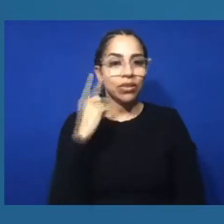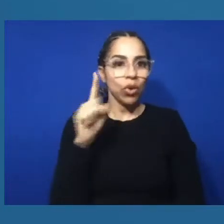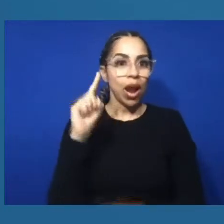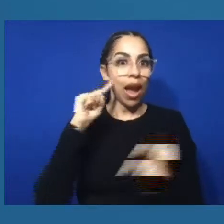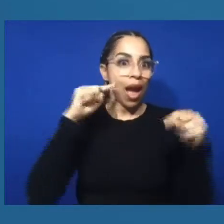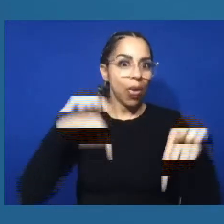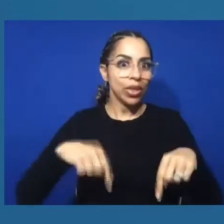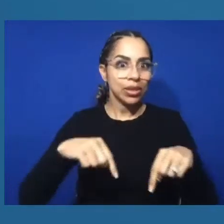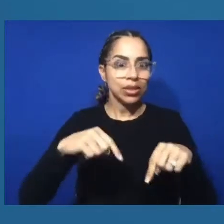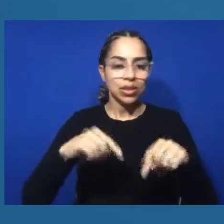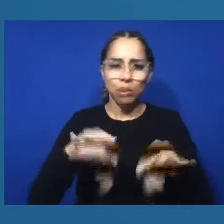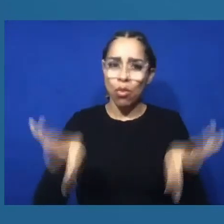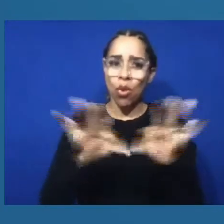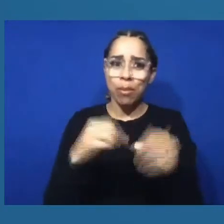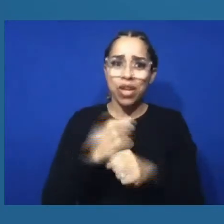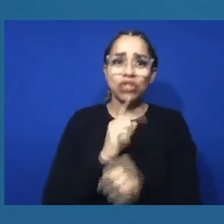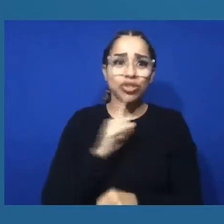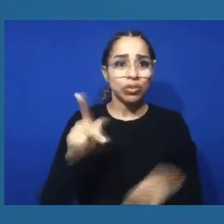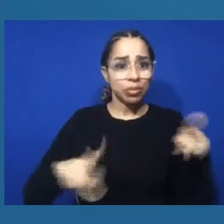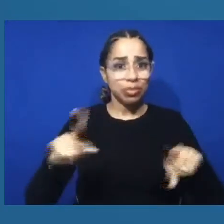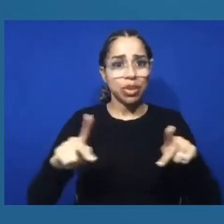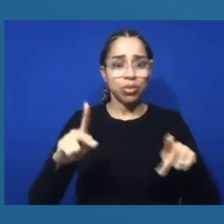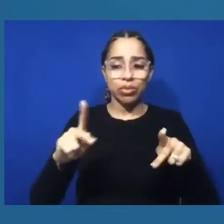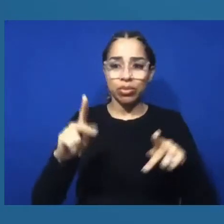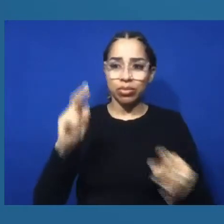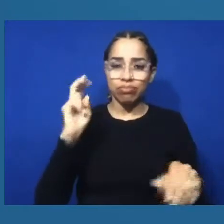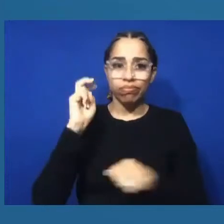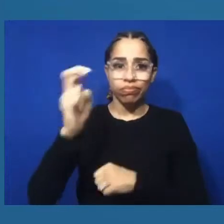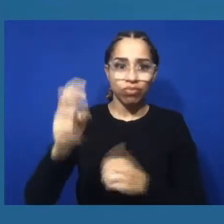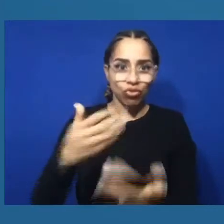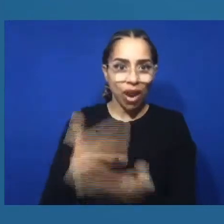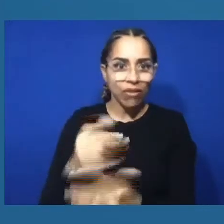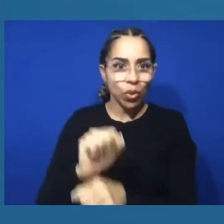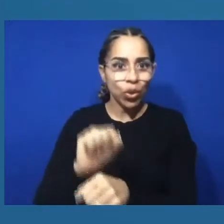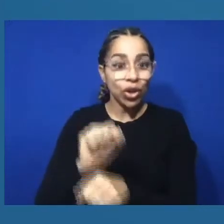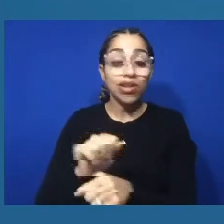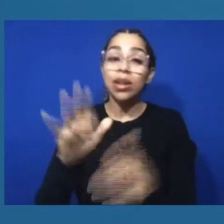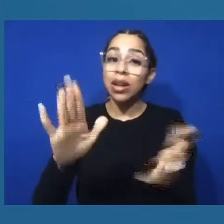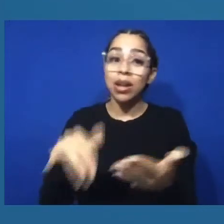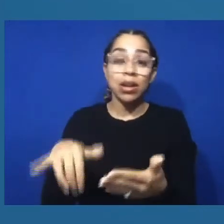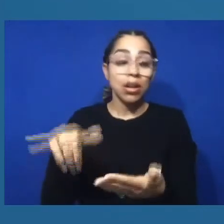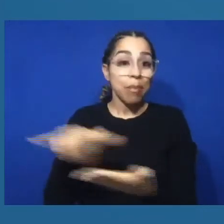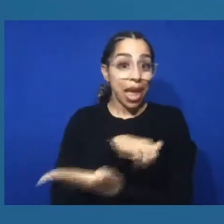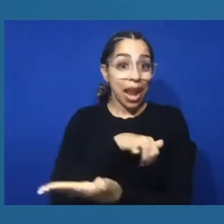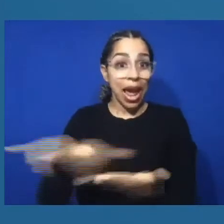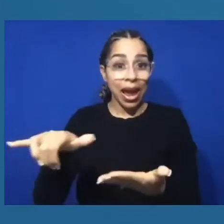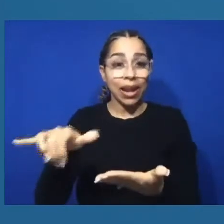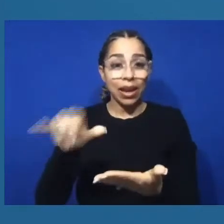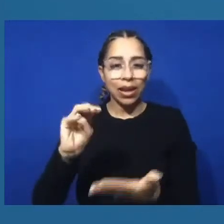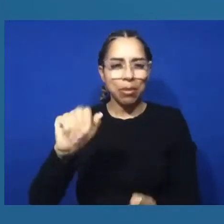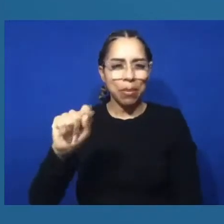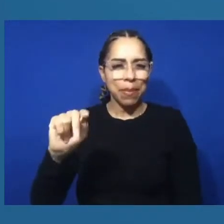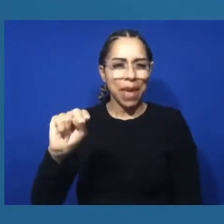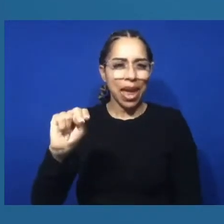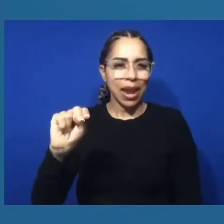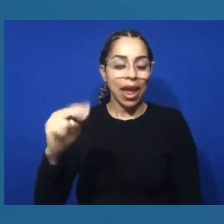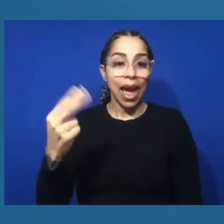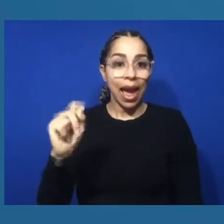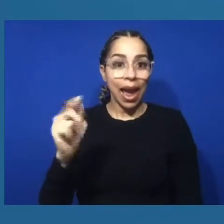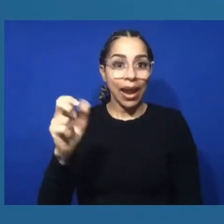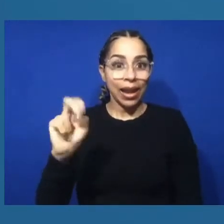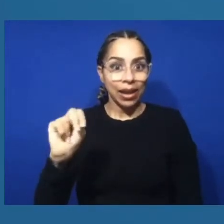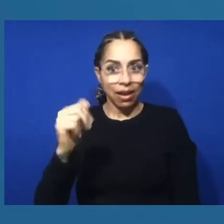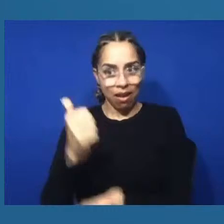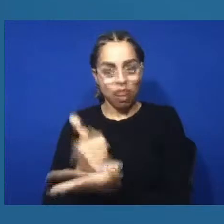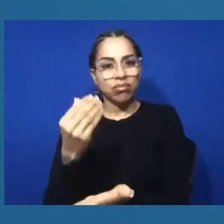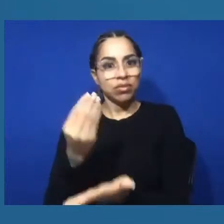to work and to ensure that Manhattan, which is the economic driver for our state, actually fully functions, that we